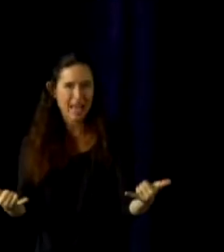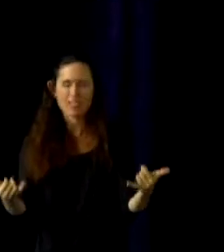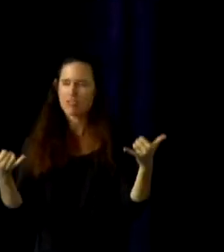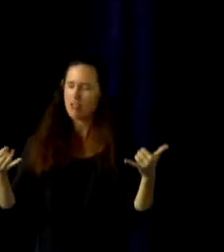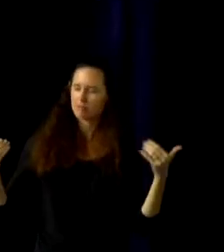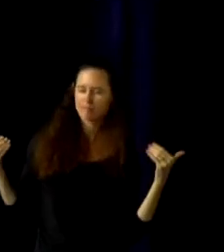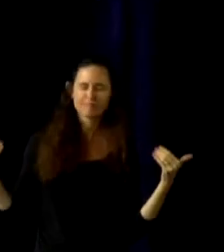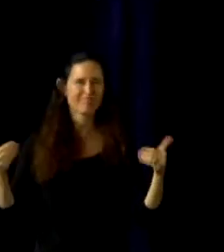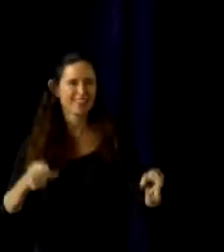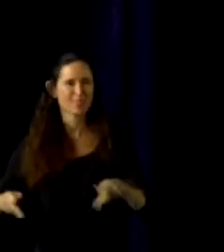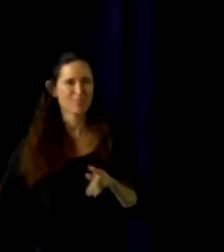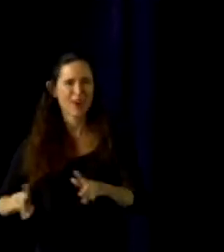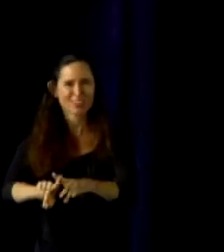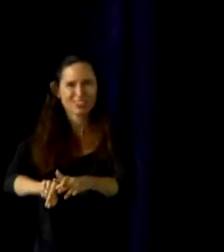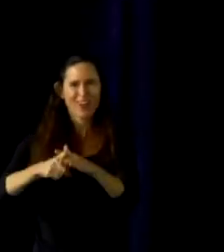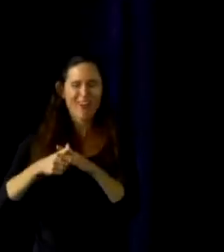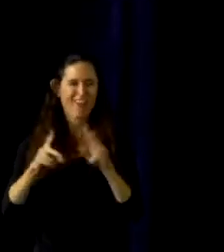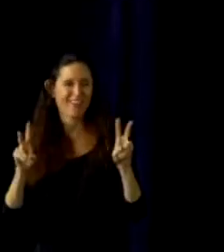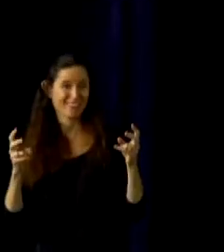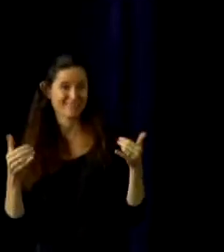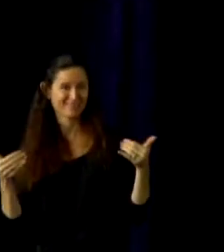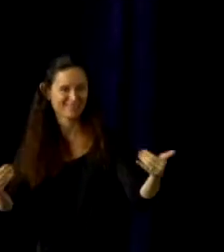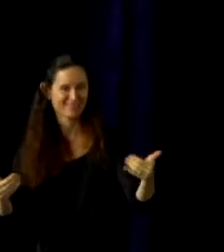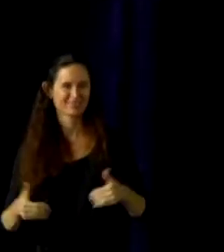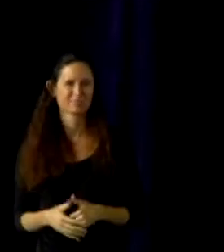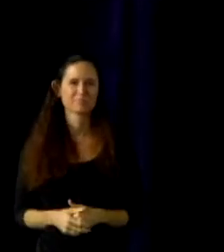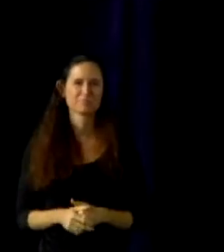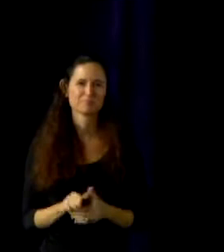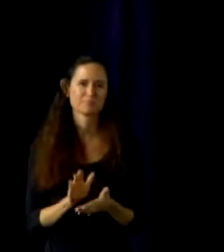get this party started?